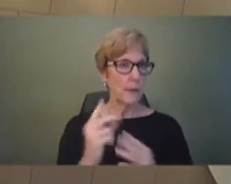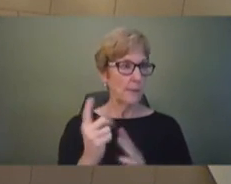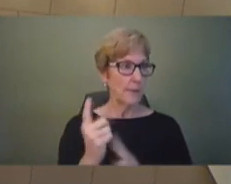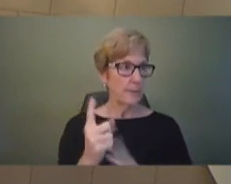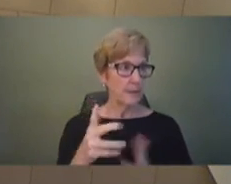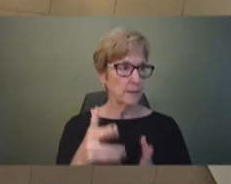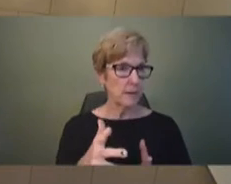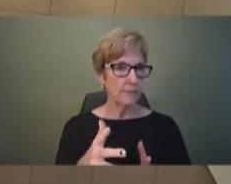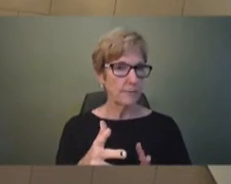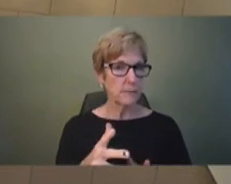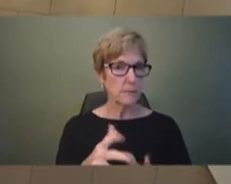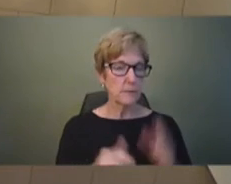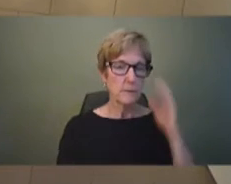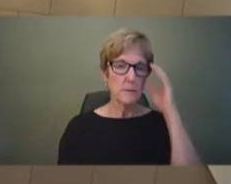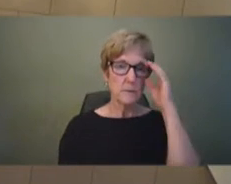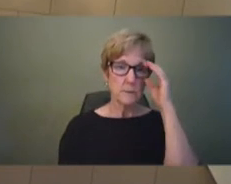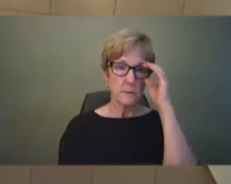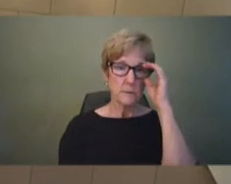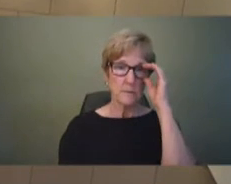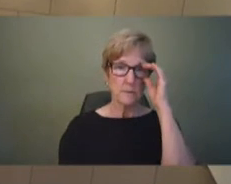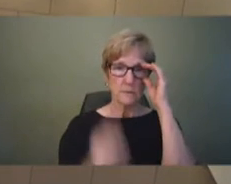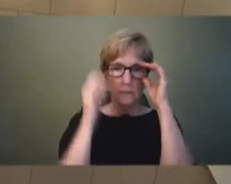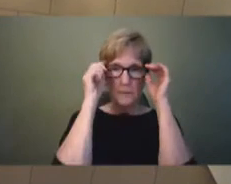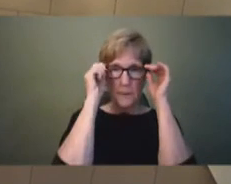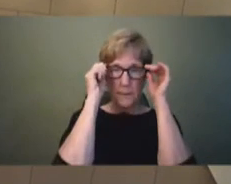mayor two minutes